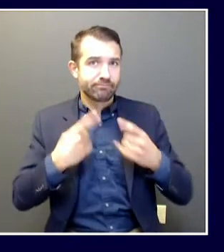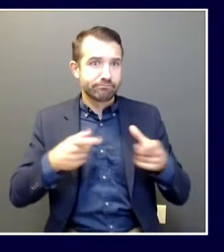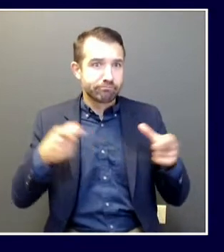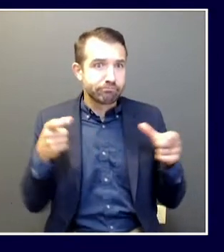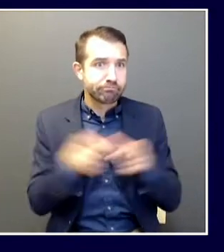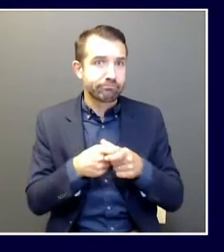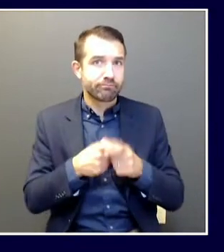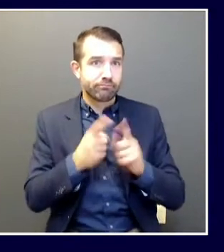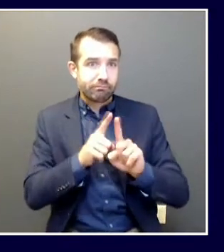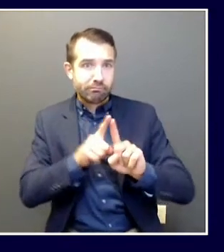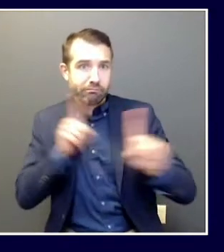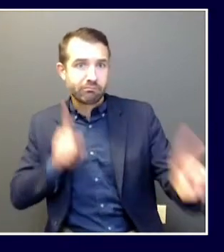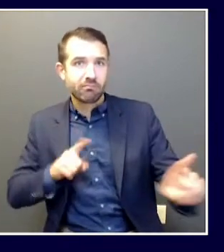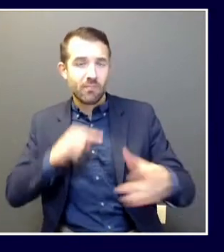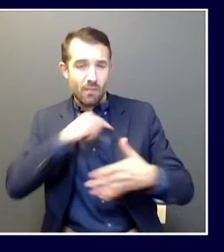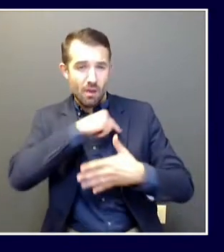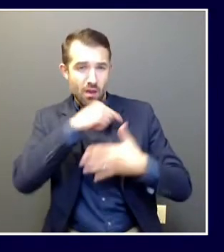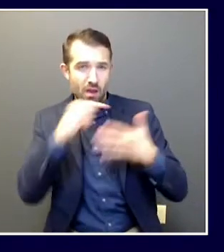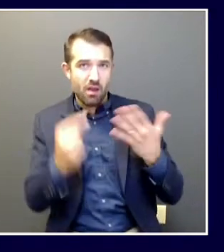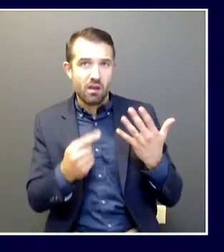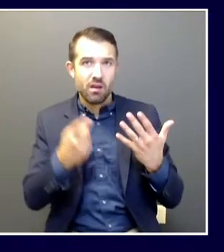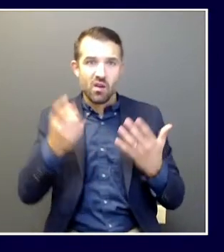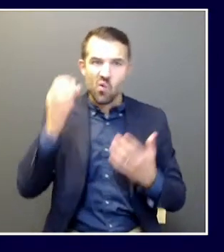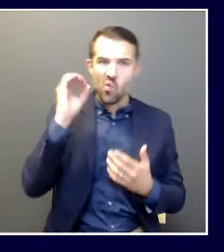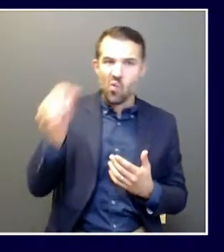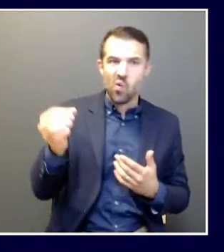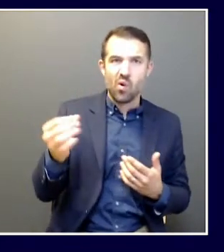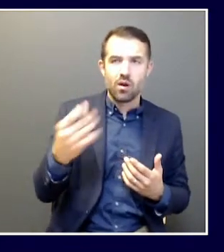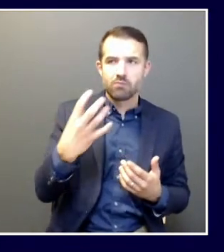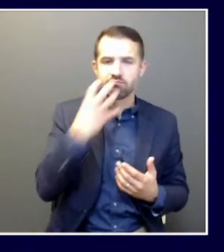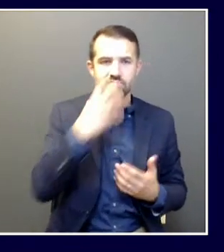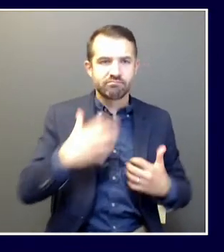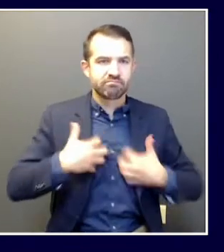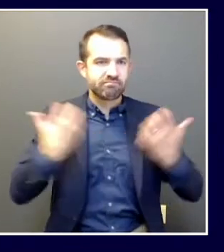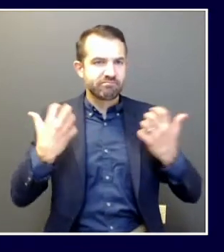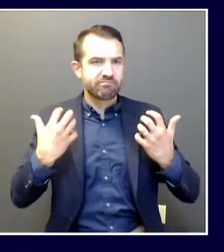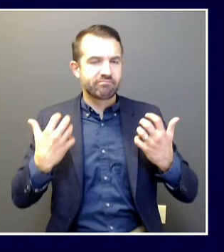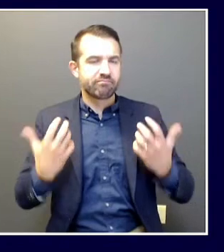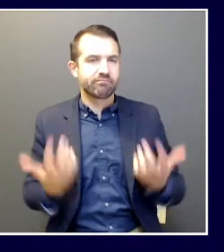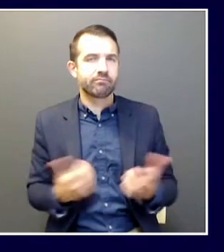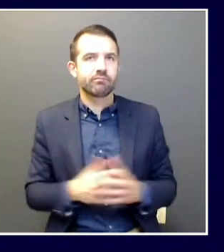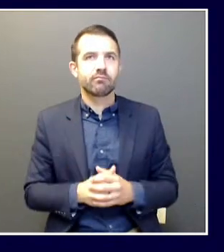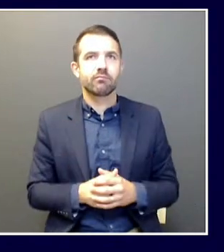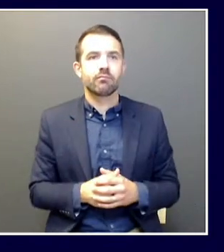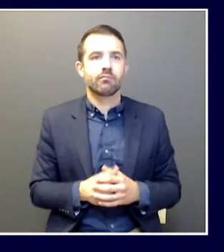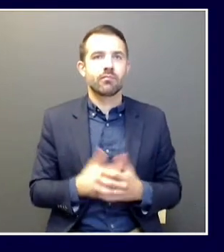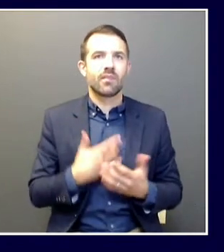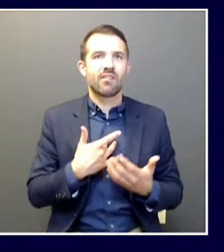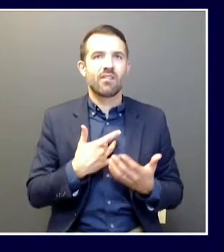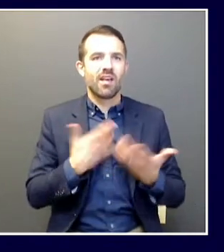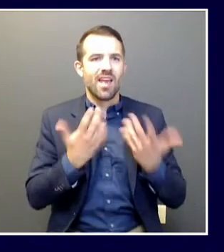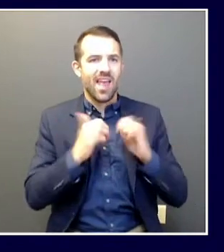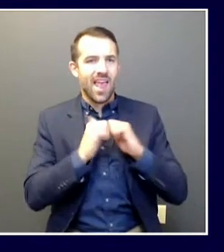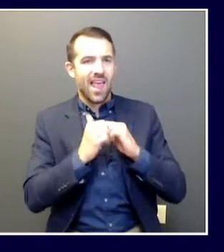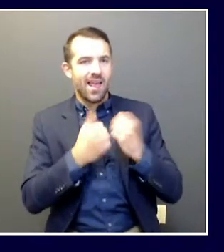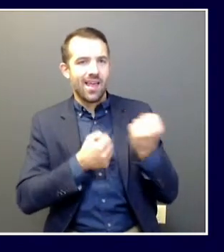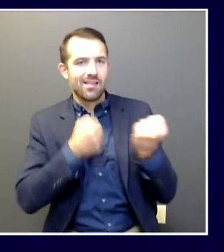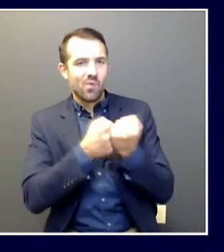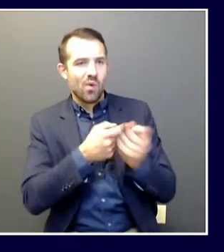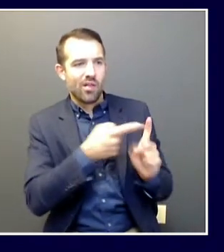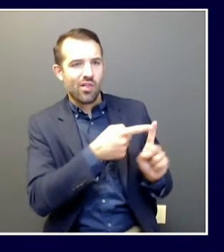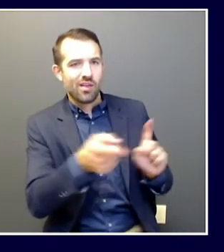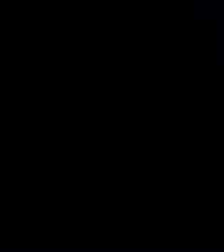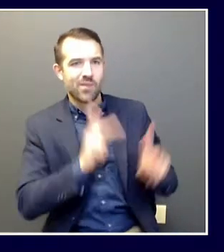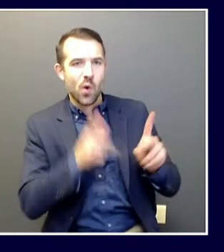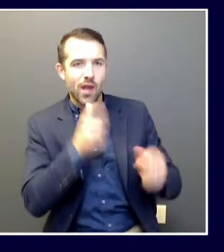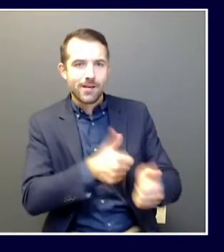hesitant people on board, but what about the people who are listening, who have been diligent? What can you say to them to help